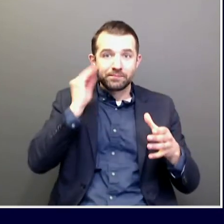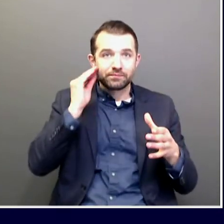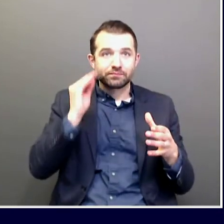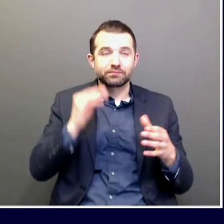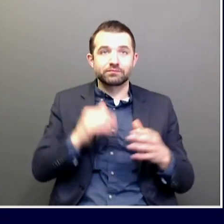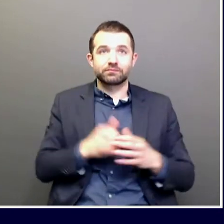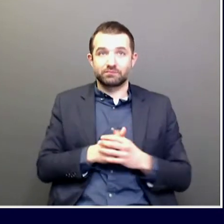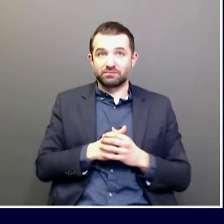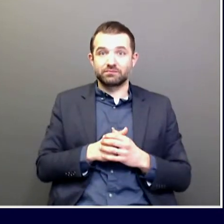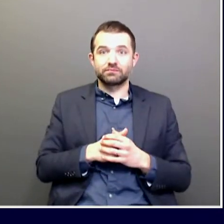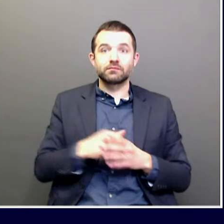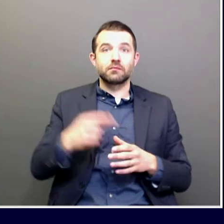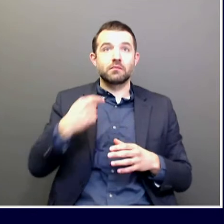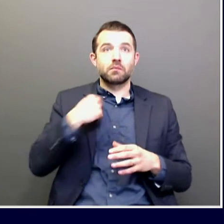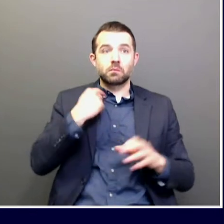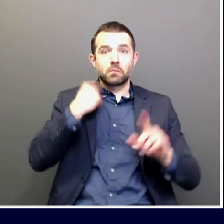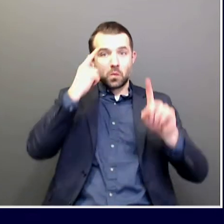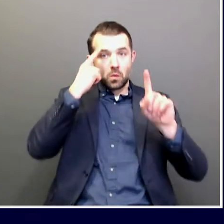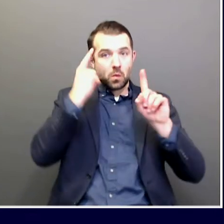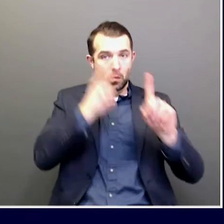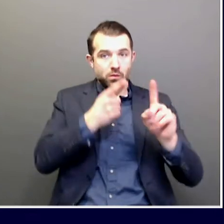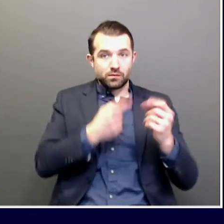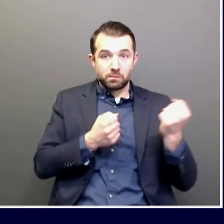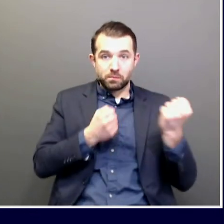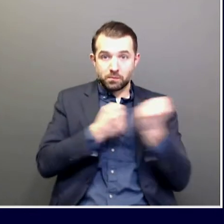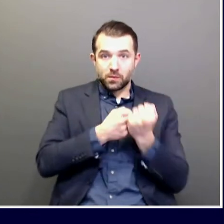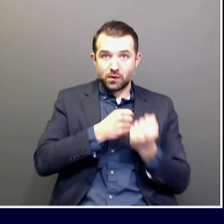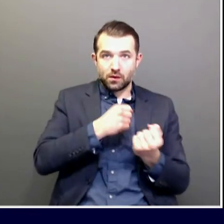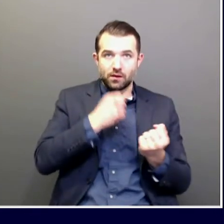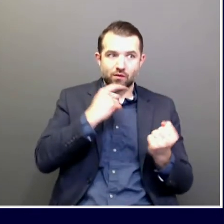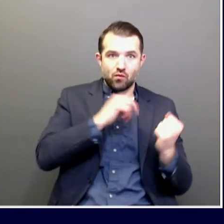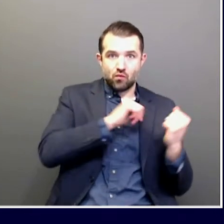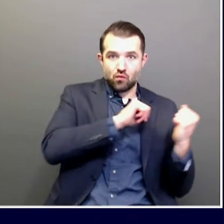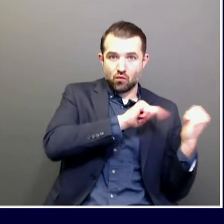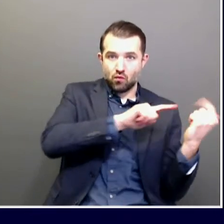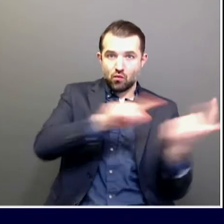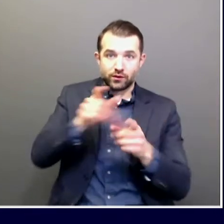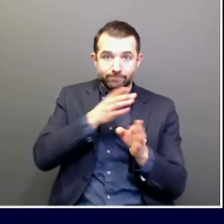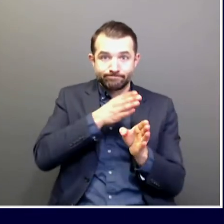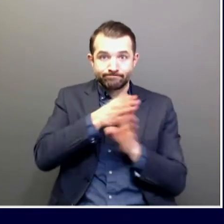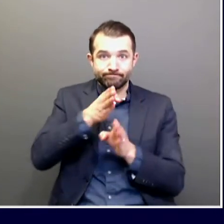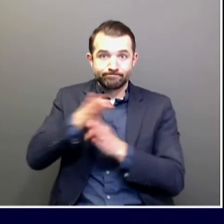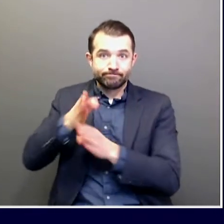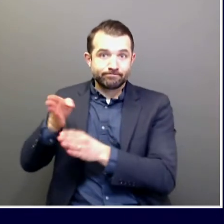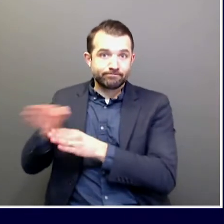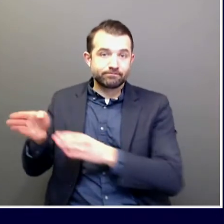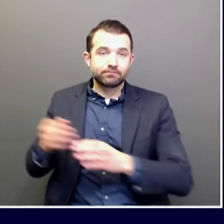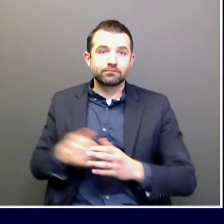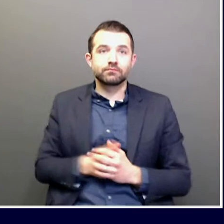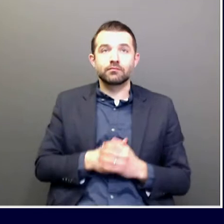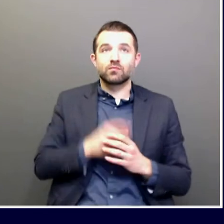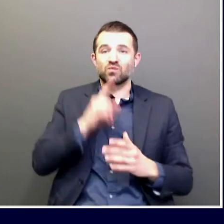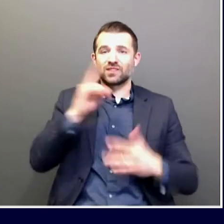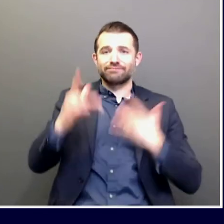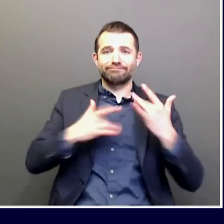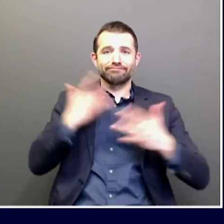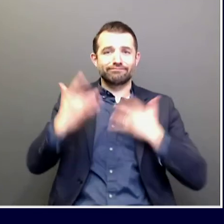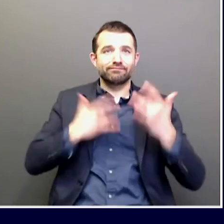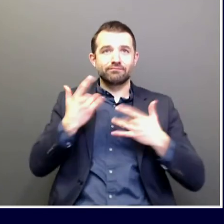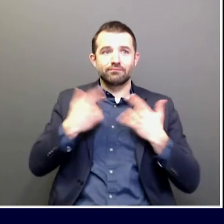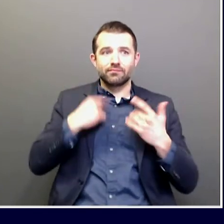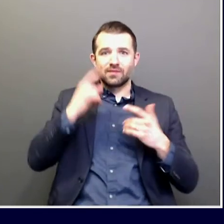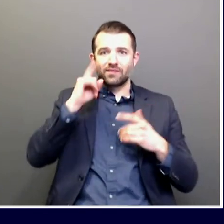transitioning to their communities. Understood. Okay, thank you. That's helpful. Dr. Shah, I had a question for you,